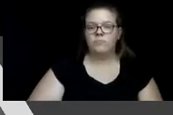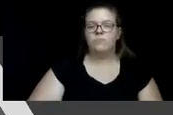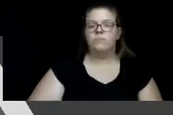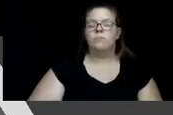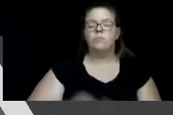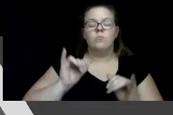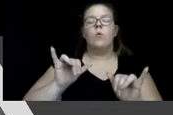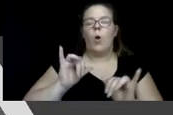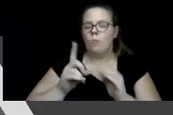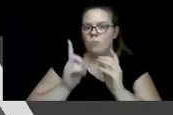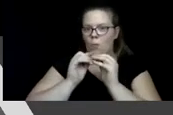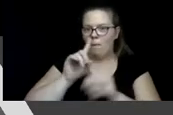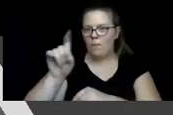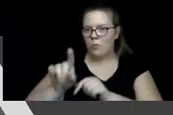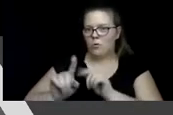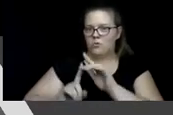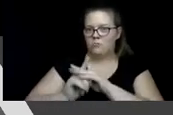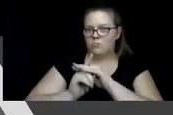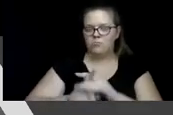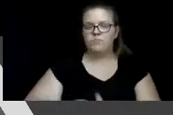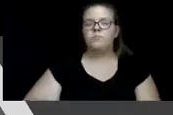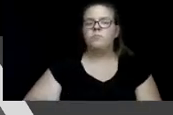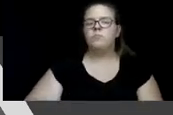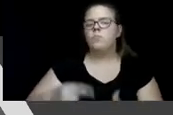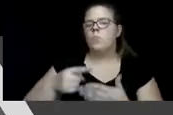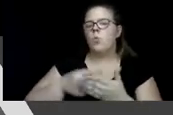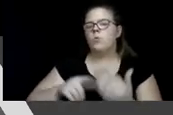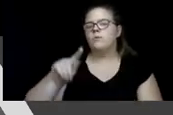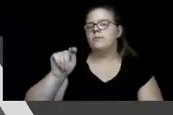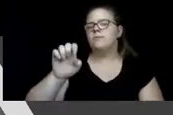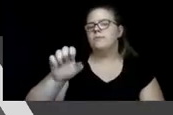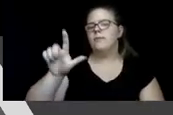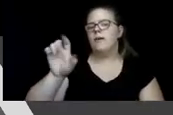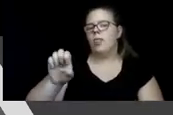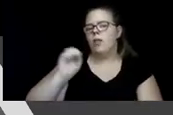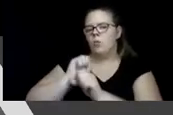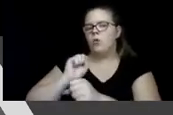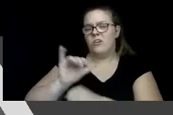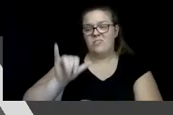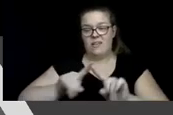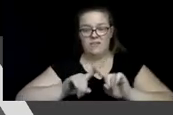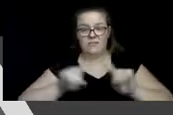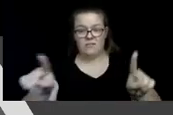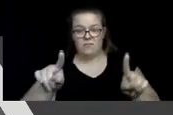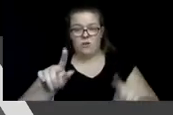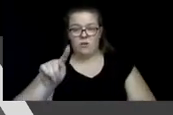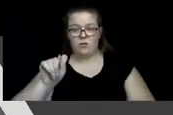Oh, we did get one more question. What is teleworking? Is that different from telehealth?